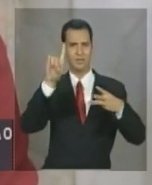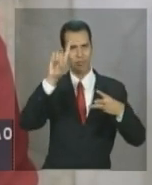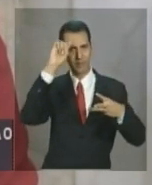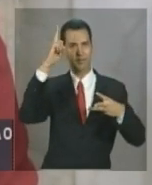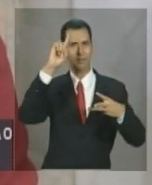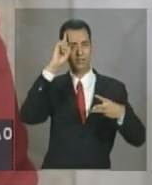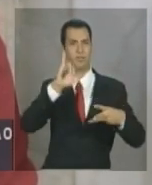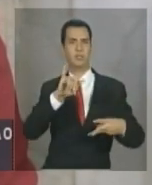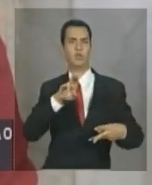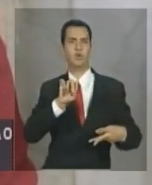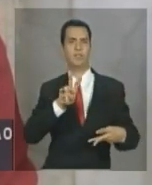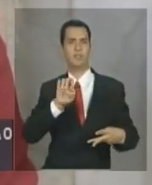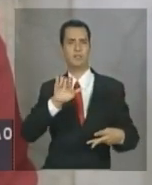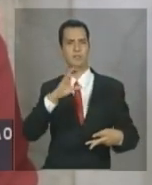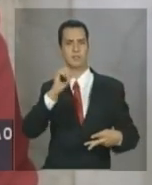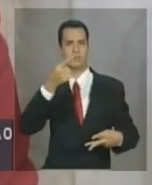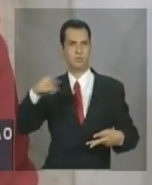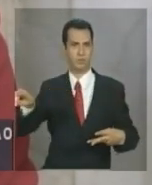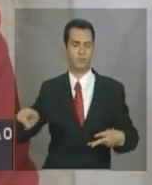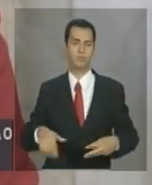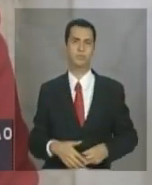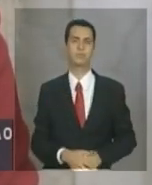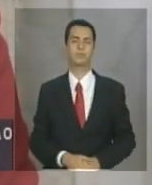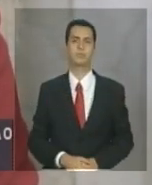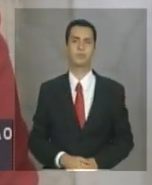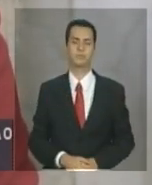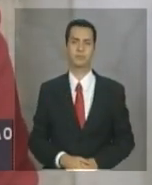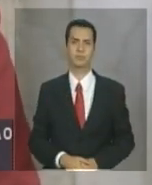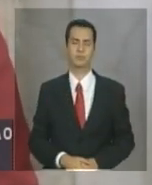science, technology and innovation.